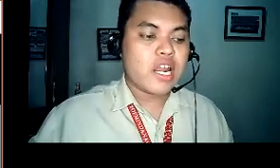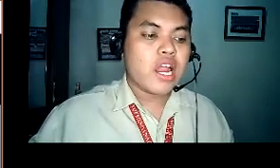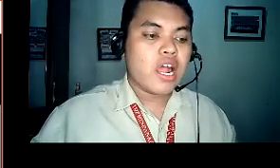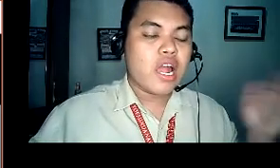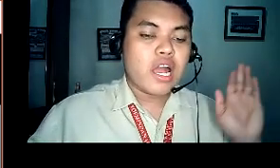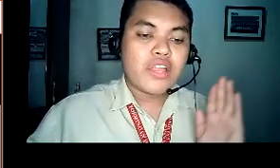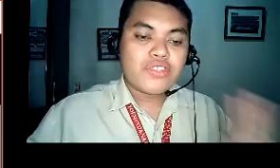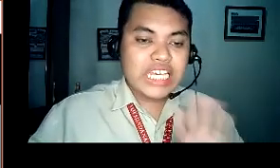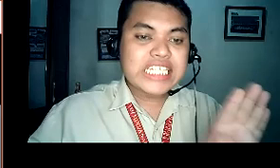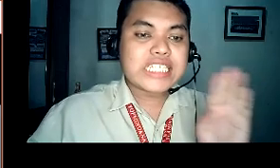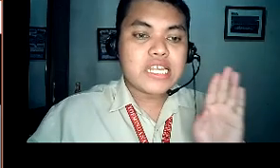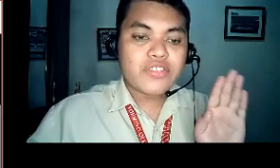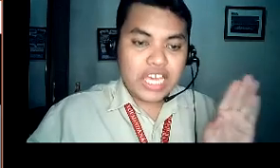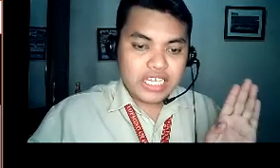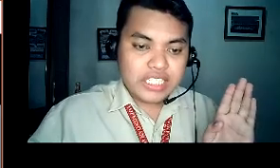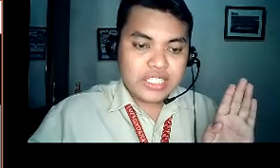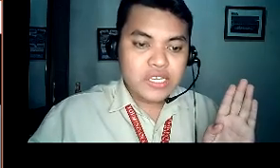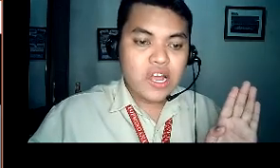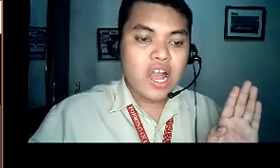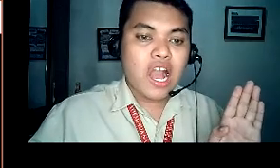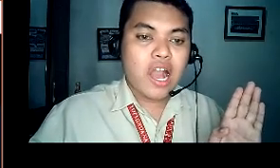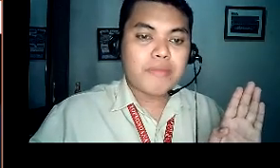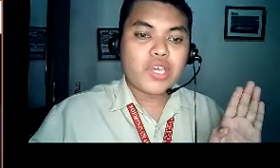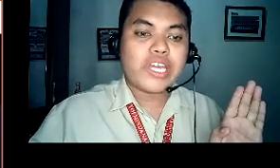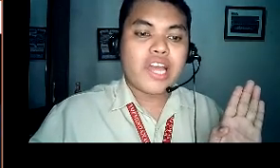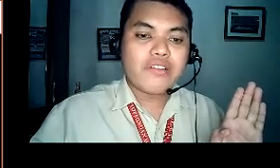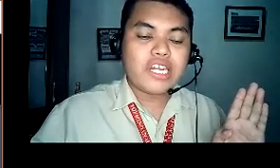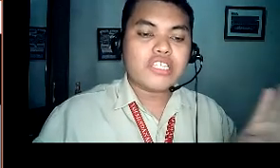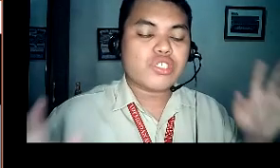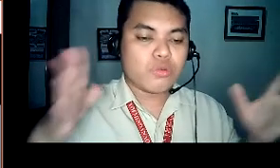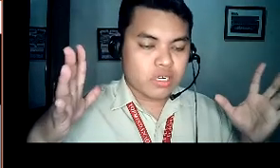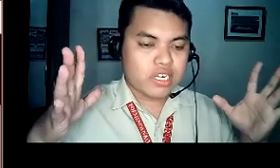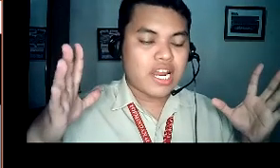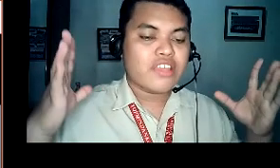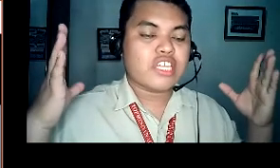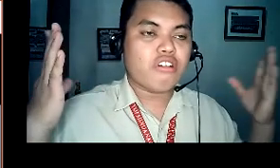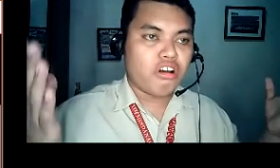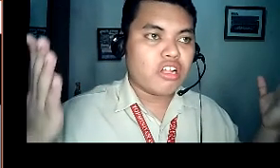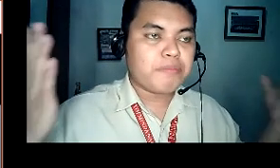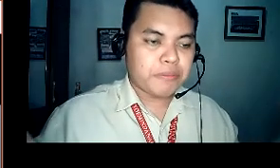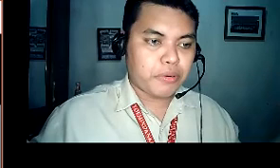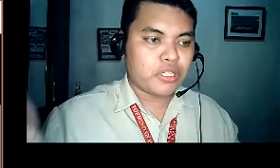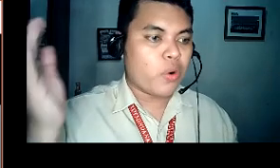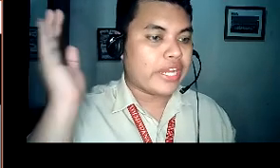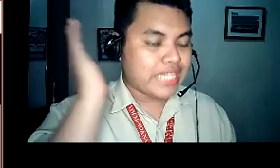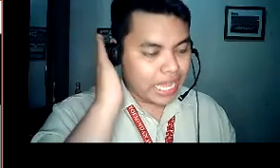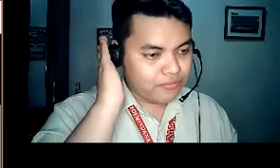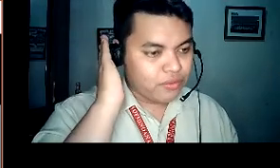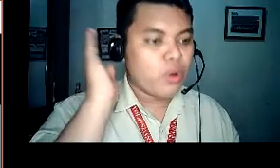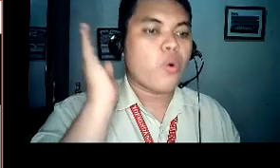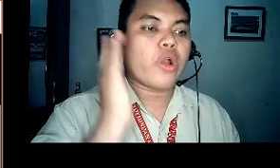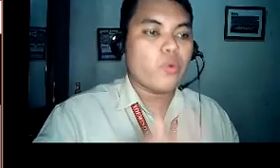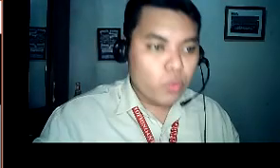however, these things, you cannot really sure that all people who are